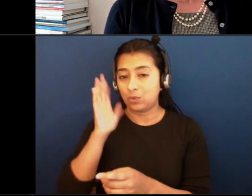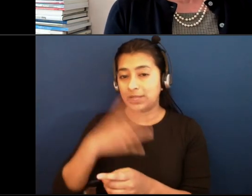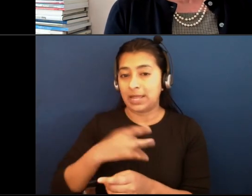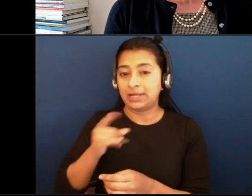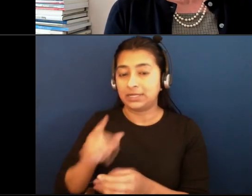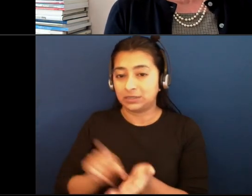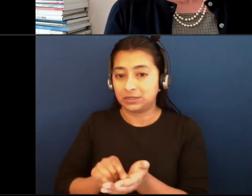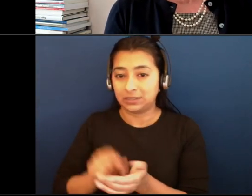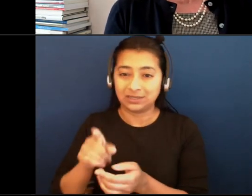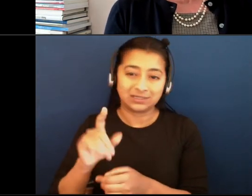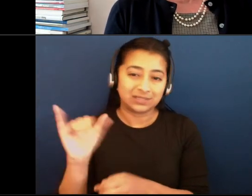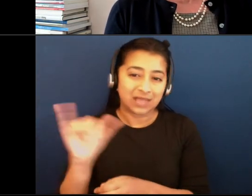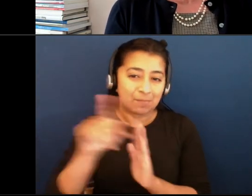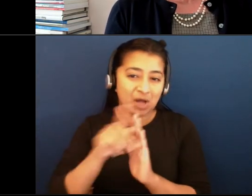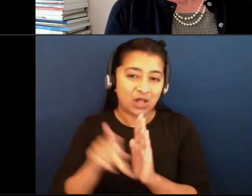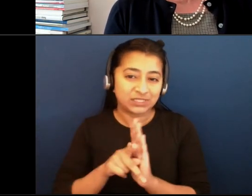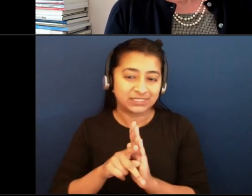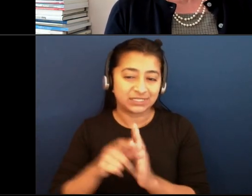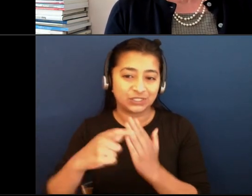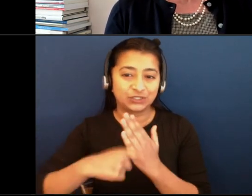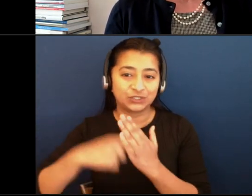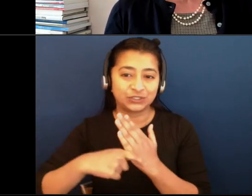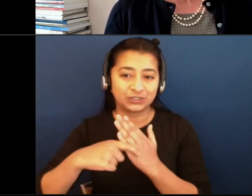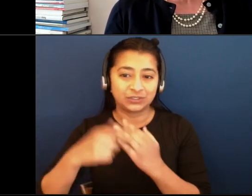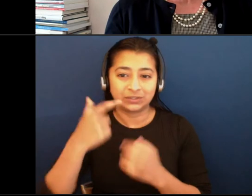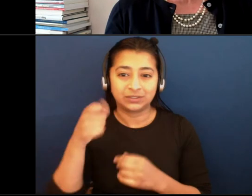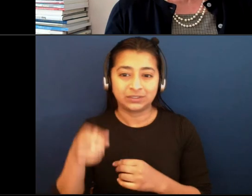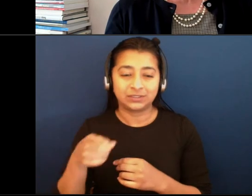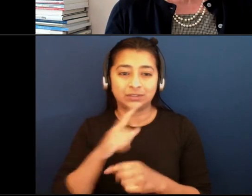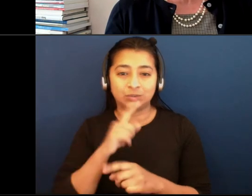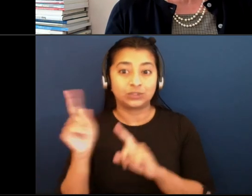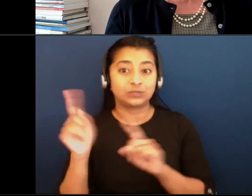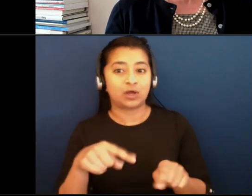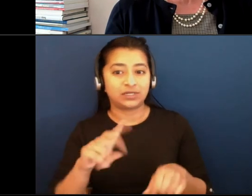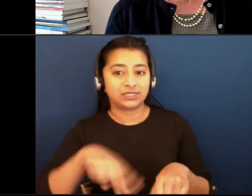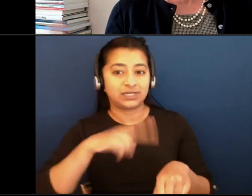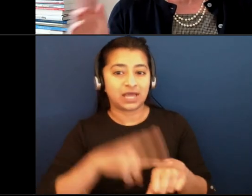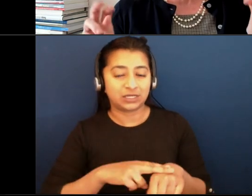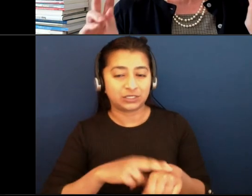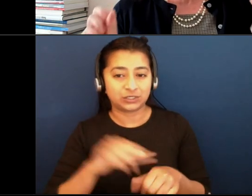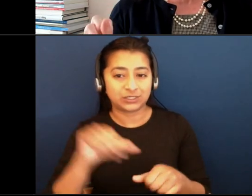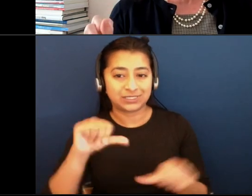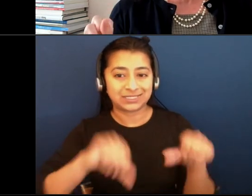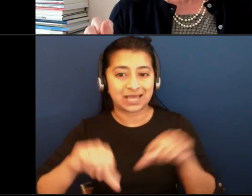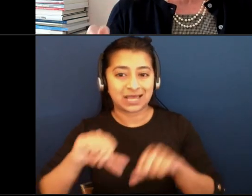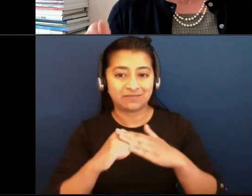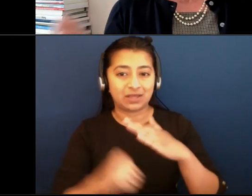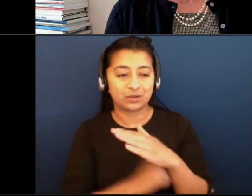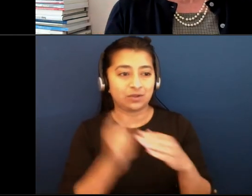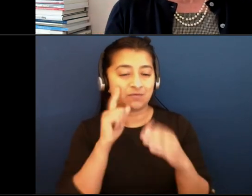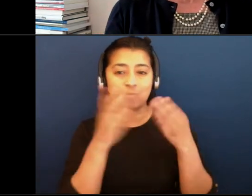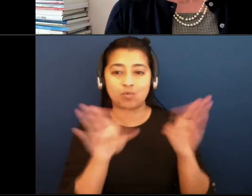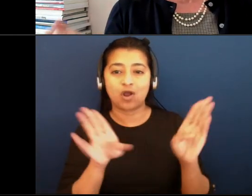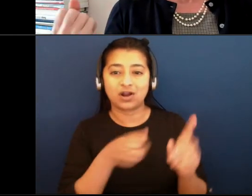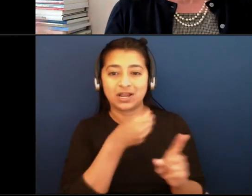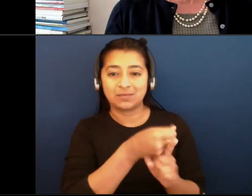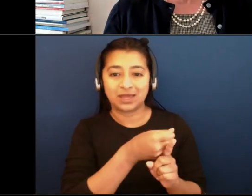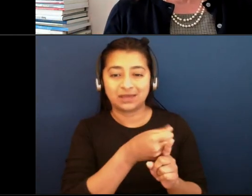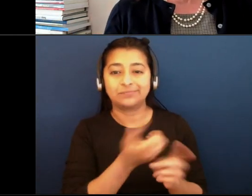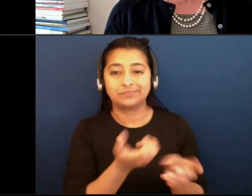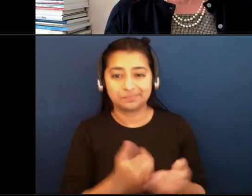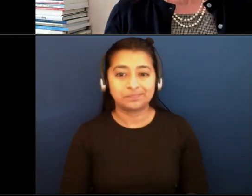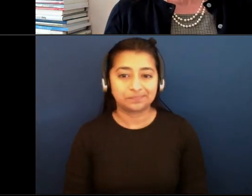like a policy journal because it's kind of responding to National Science Foundation's notion of broader impacts. But I